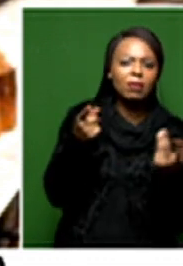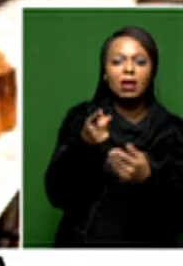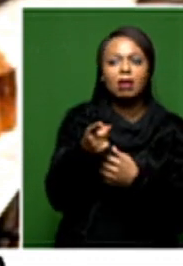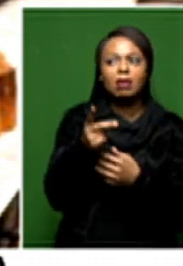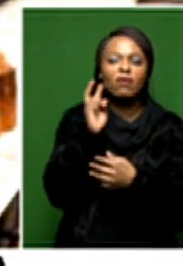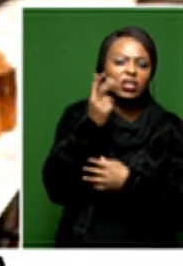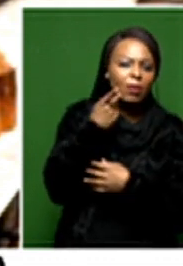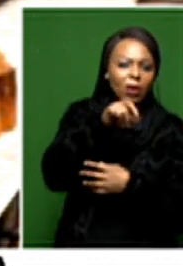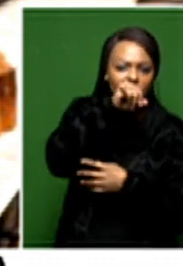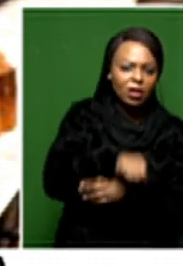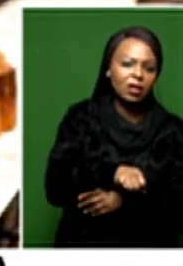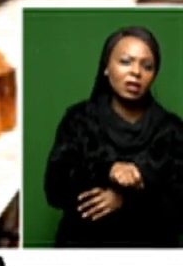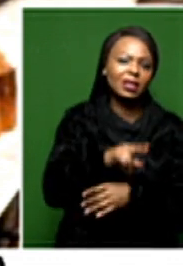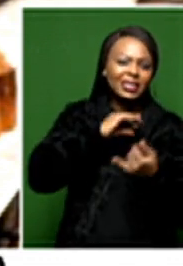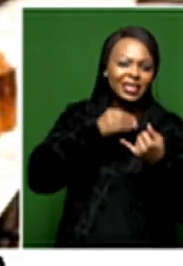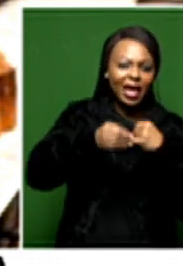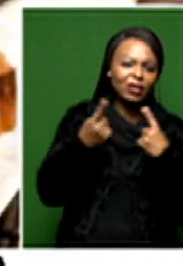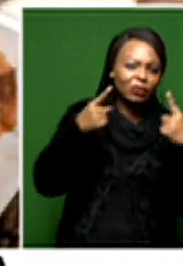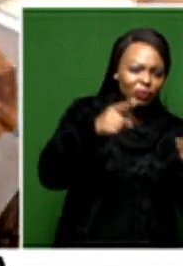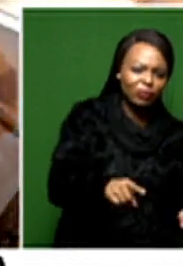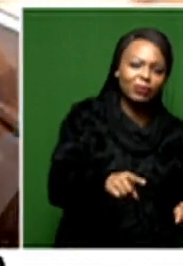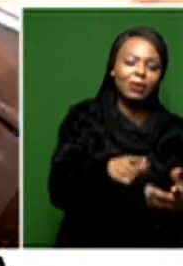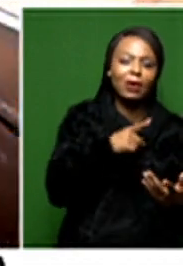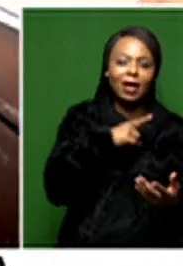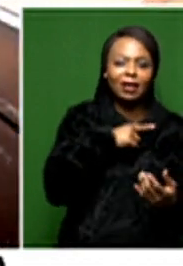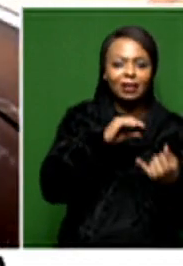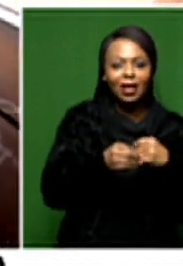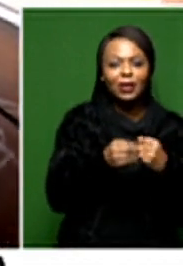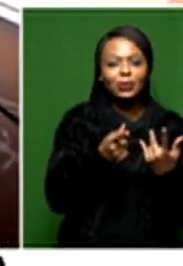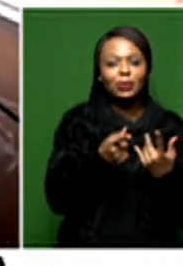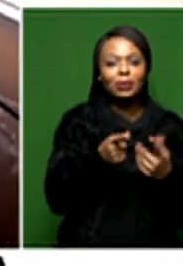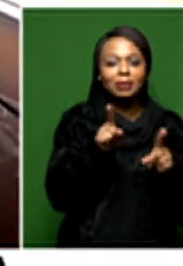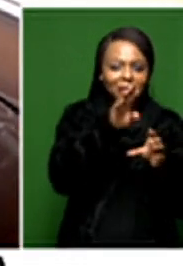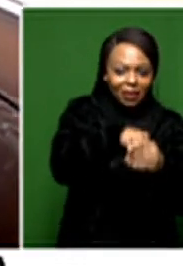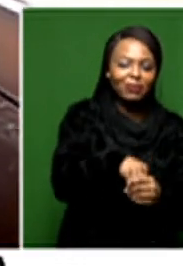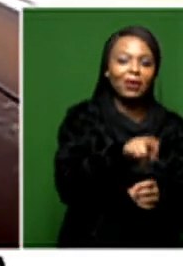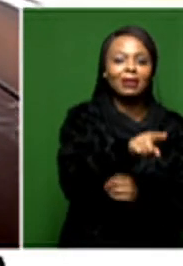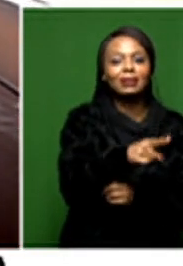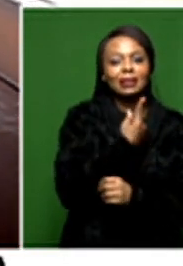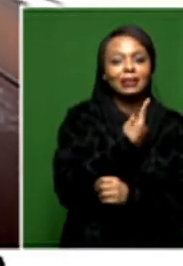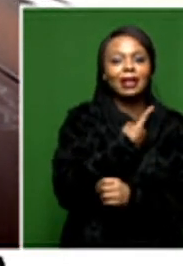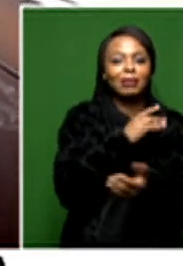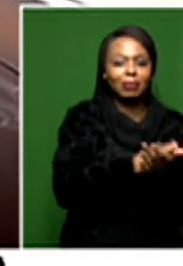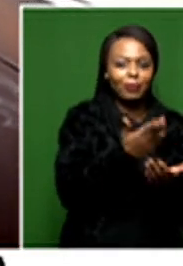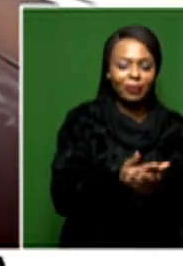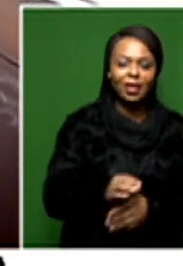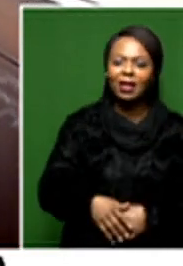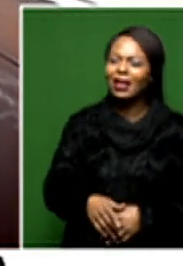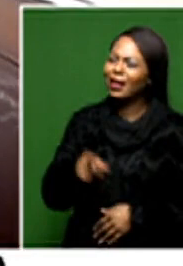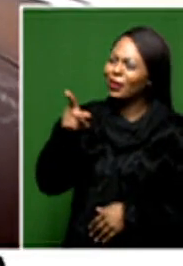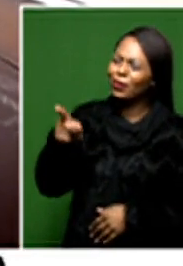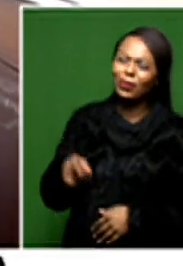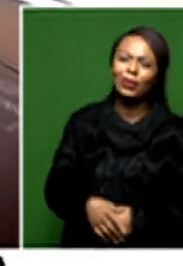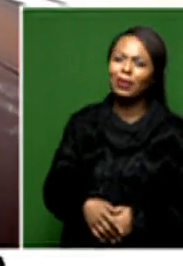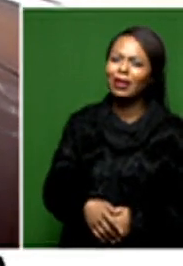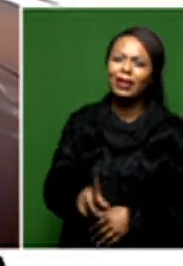meat because they're trying to get to the braaibroodjie. Now, what's interesting, Jan, is that you are not a vegetarian. So what